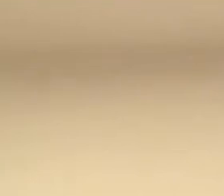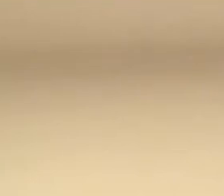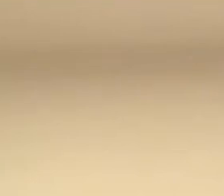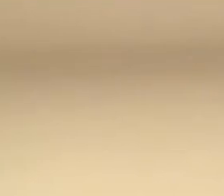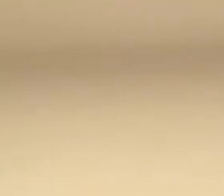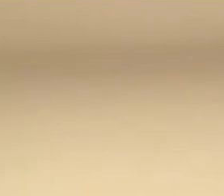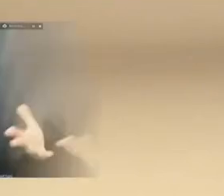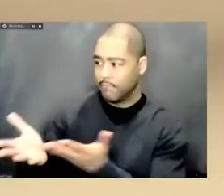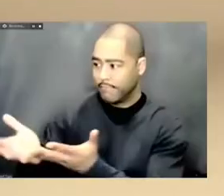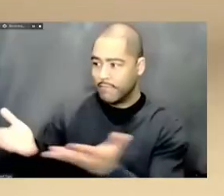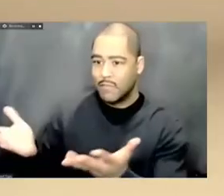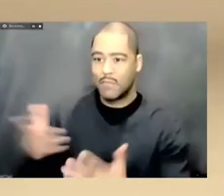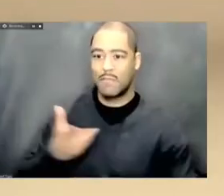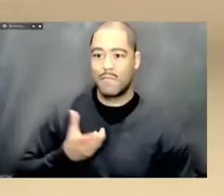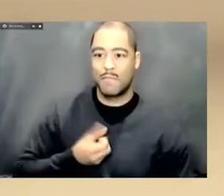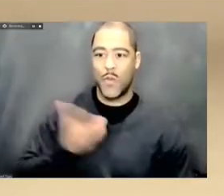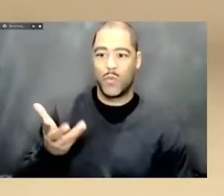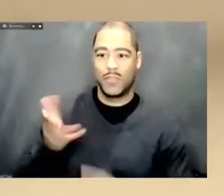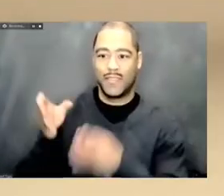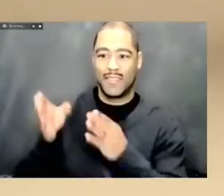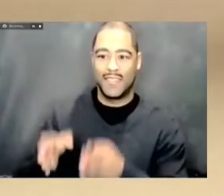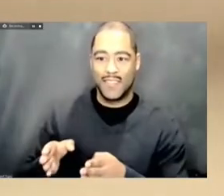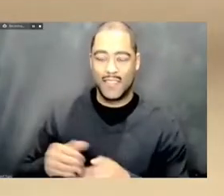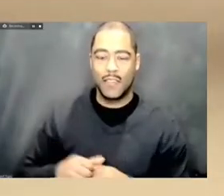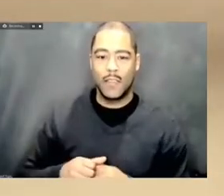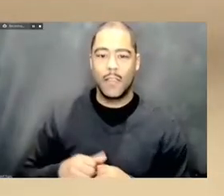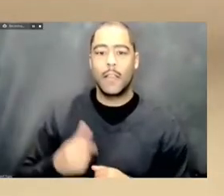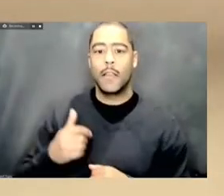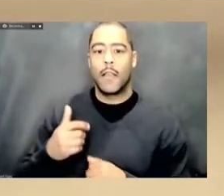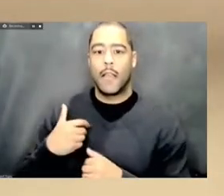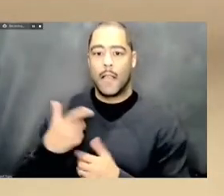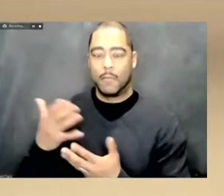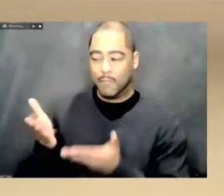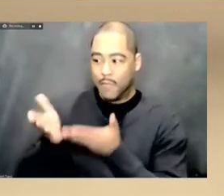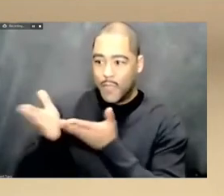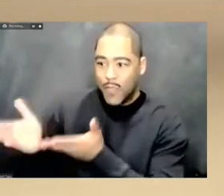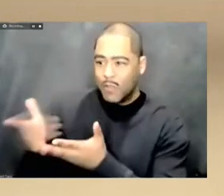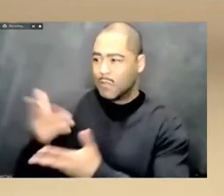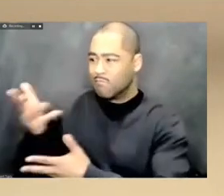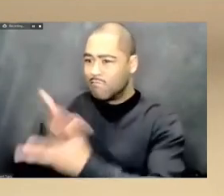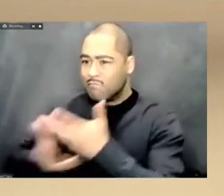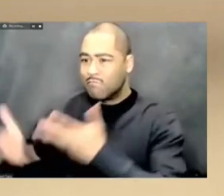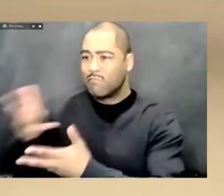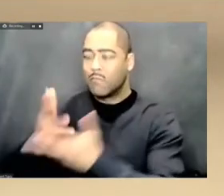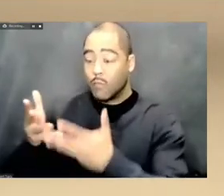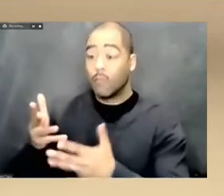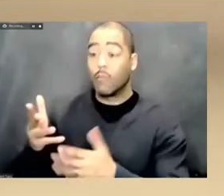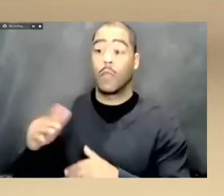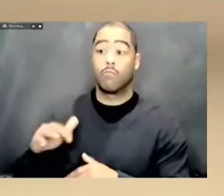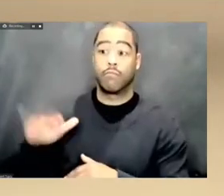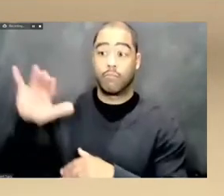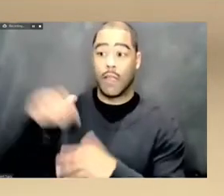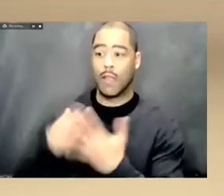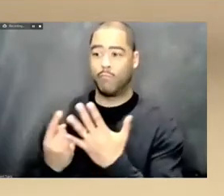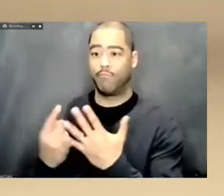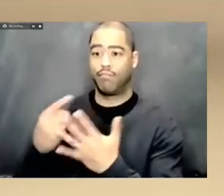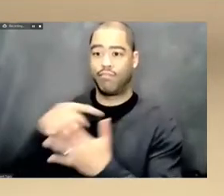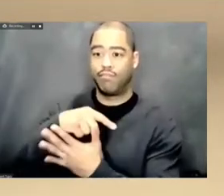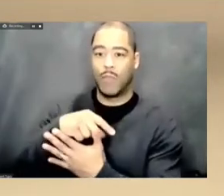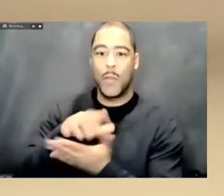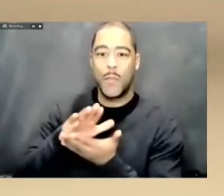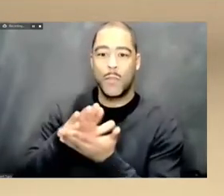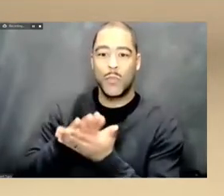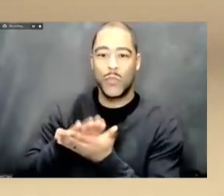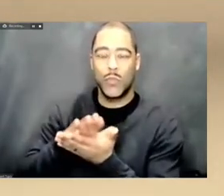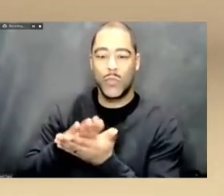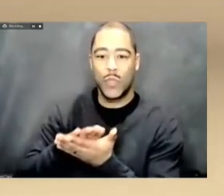it was great. I went to music school, so it was this combination of musicians and poets. Now that I'm here in Contra